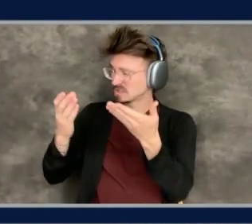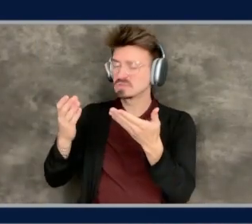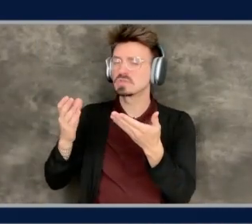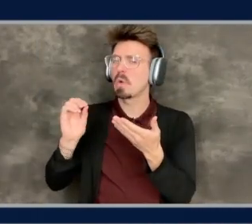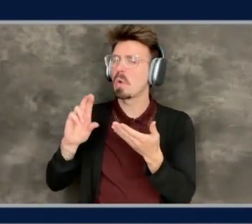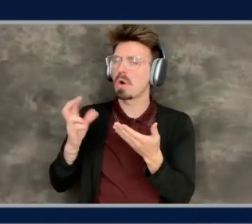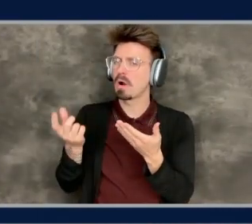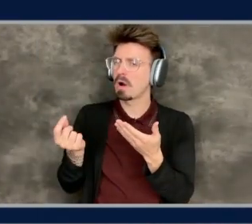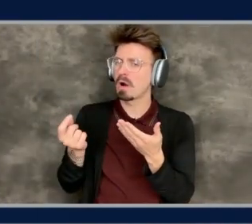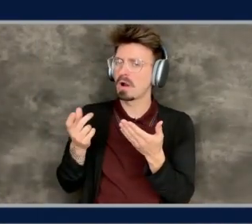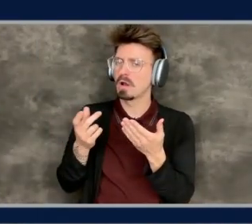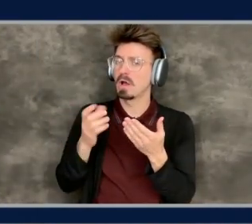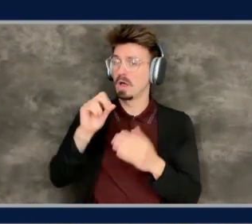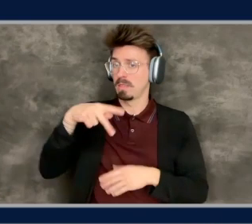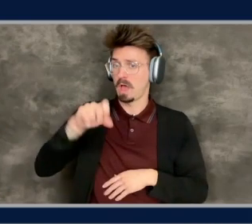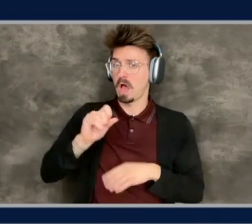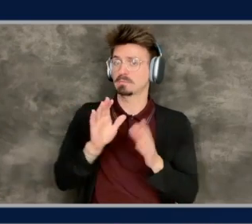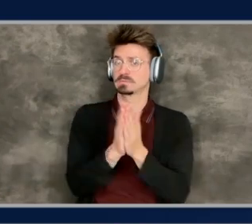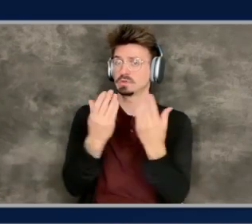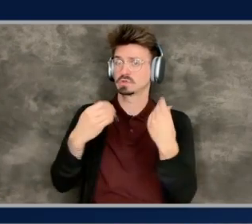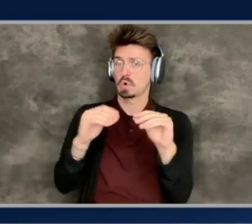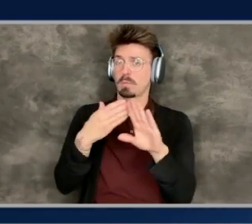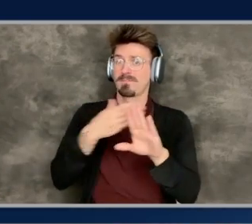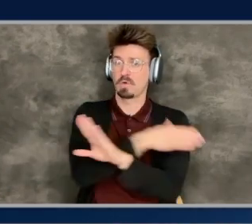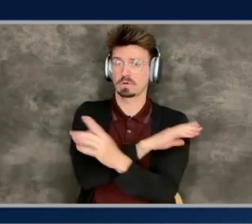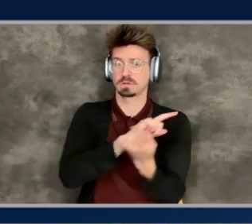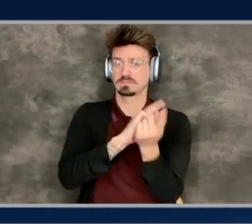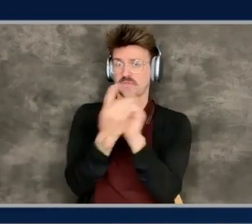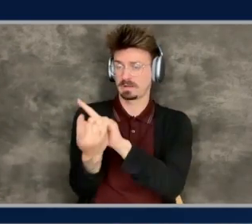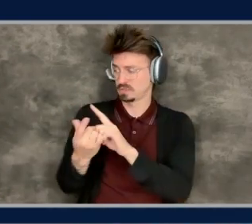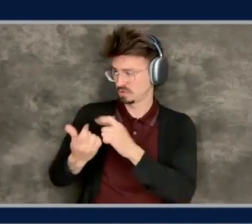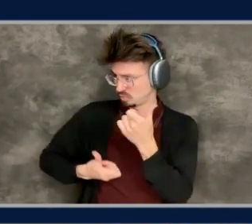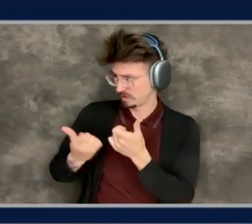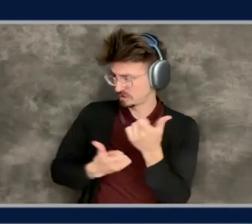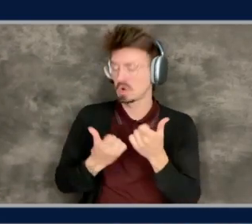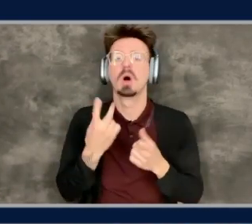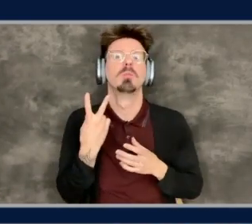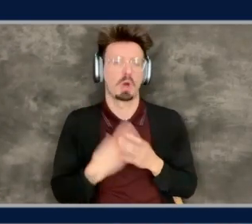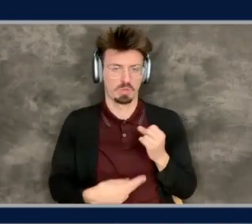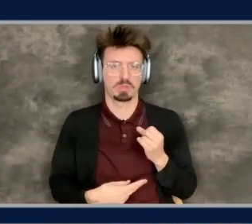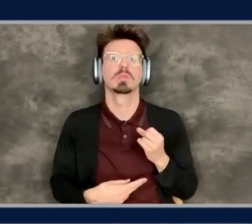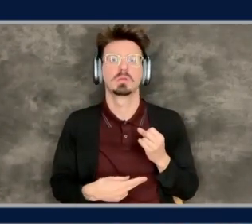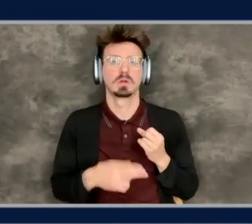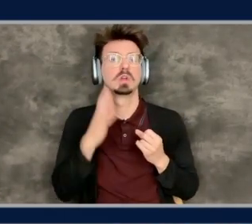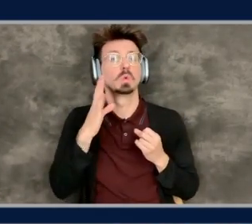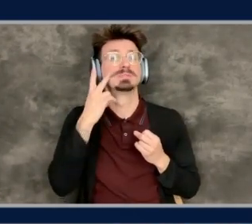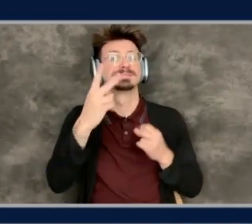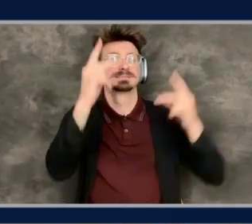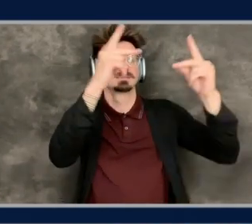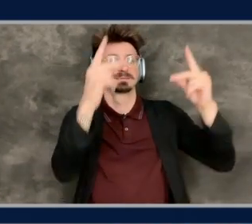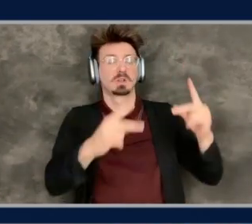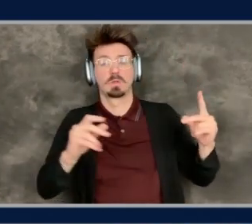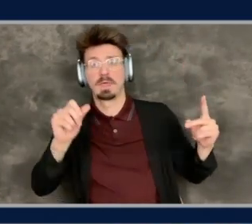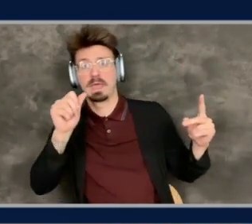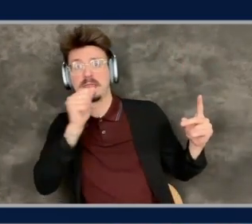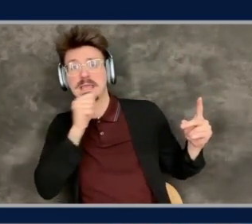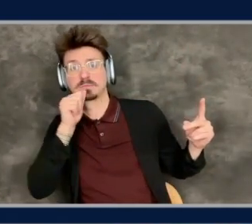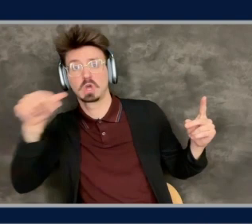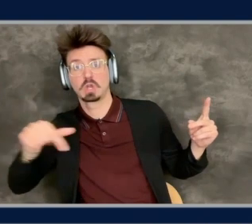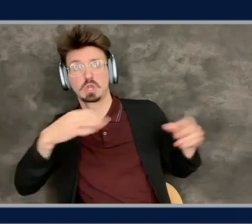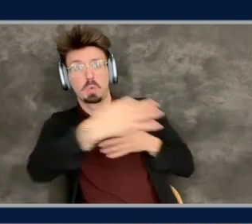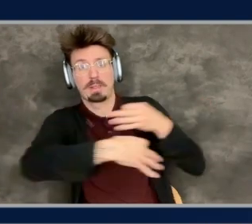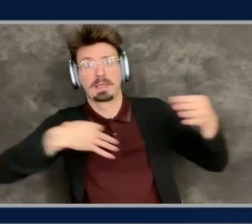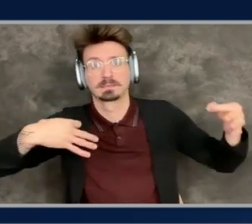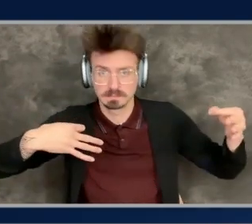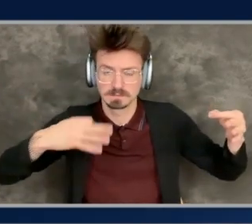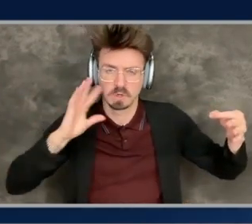so prior to the transformation? So you will see both. Okay. You will see okay. the code that was replaced by Amazon Q developer, and it is committed to a